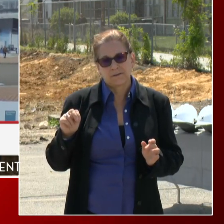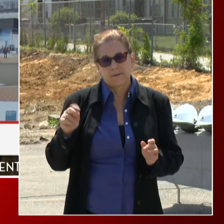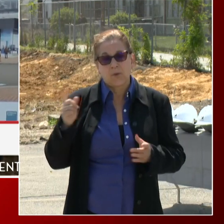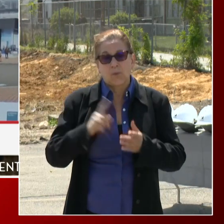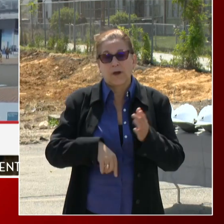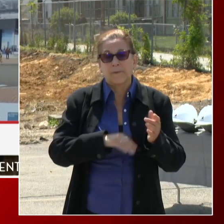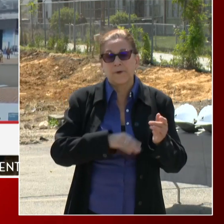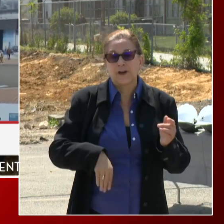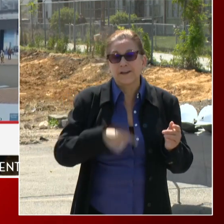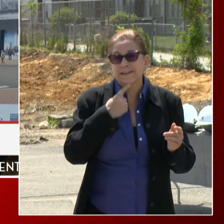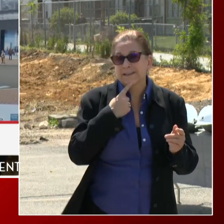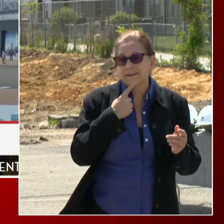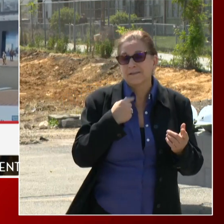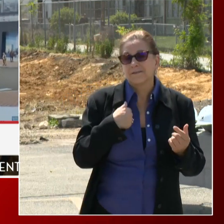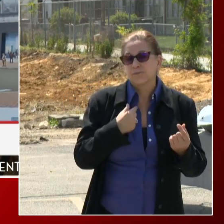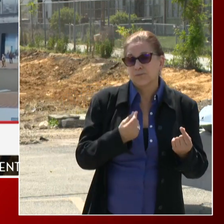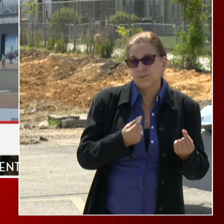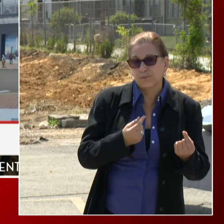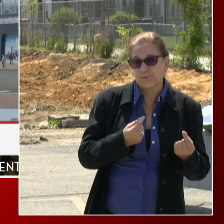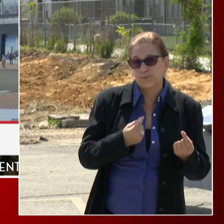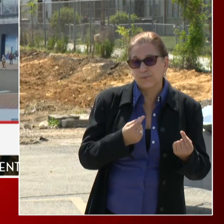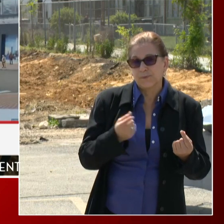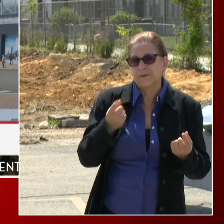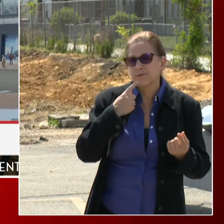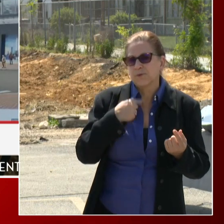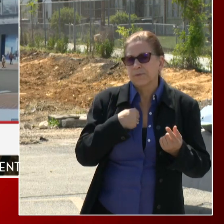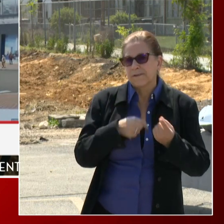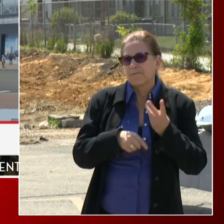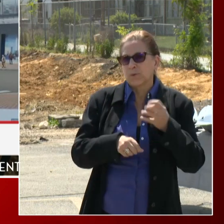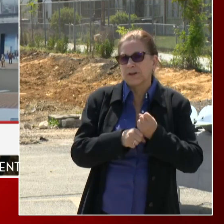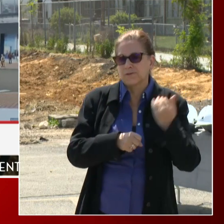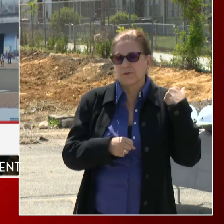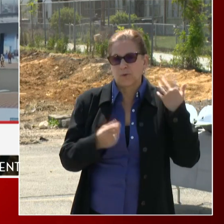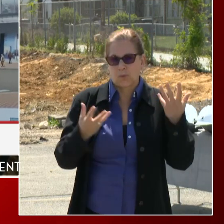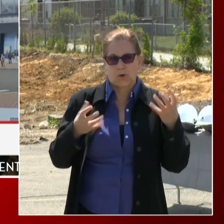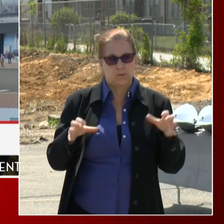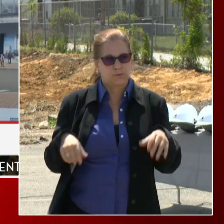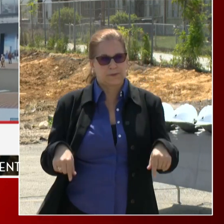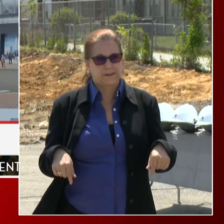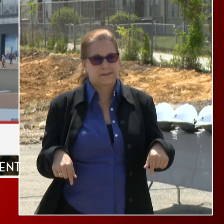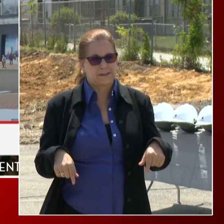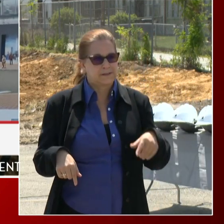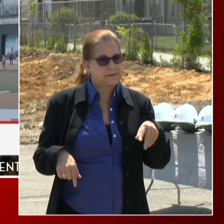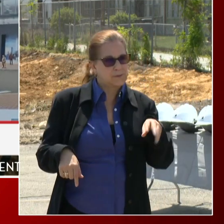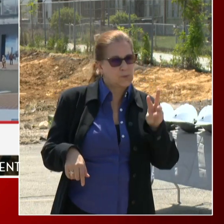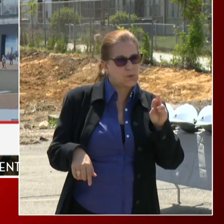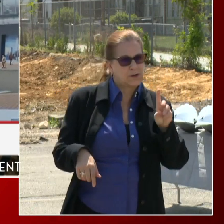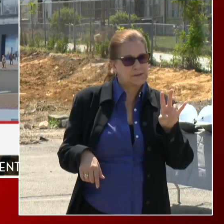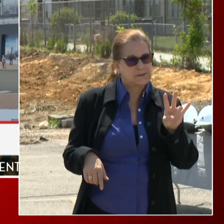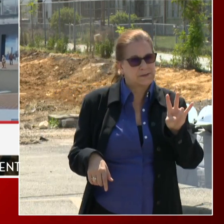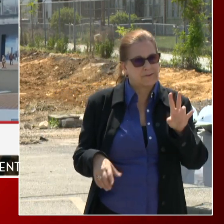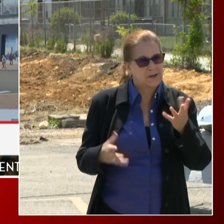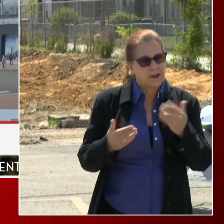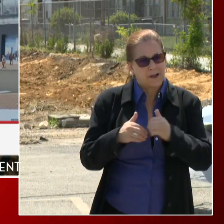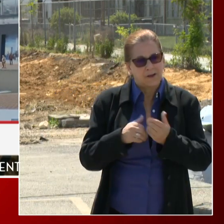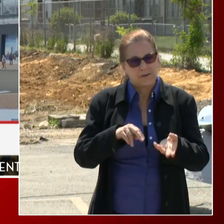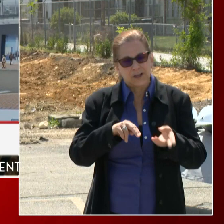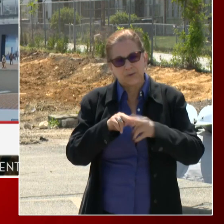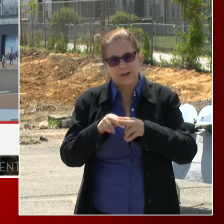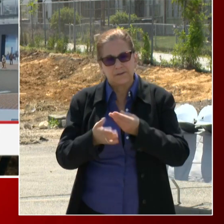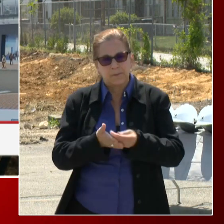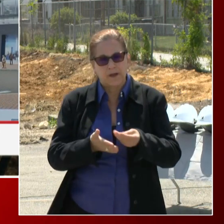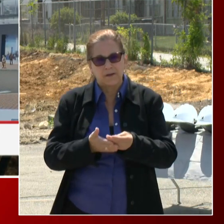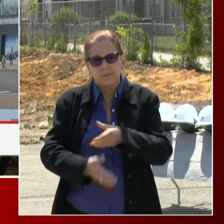do, and she directed us a few years ago to do it, was to look at really the purchase power. And when we talk about the purchase